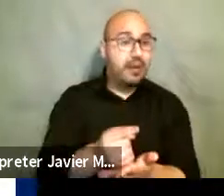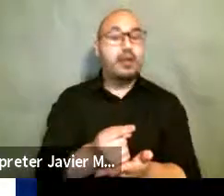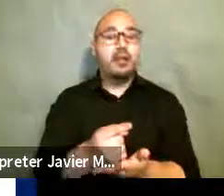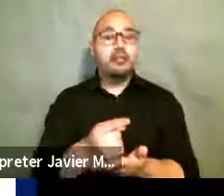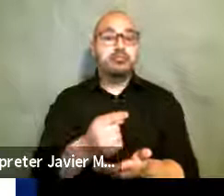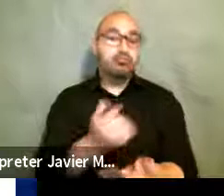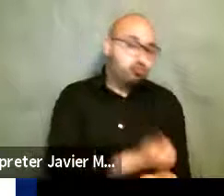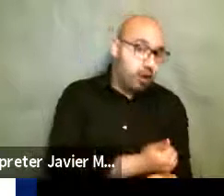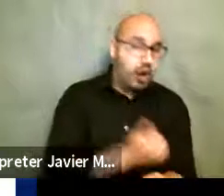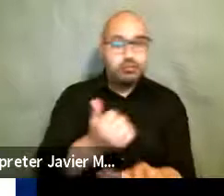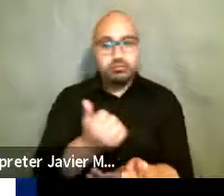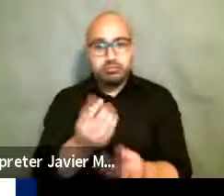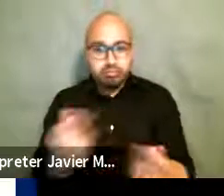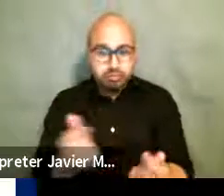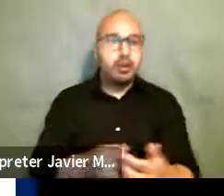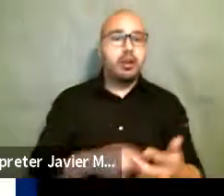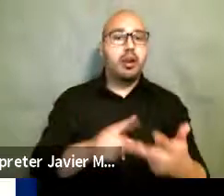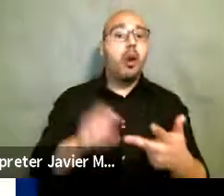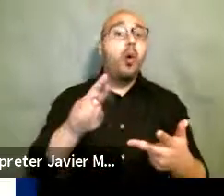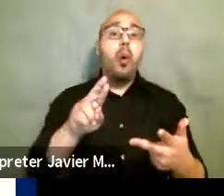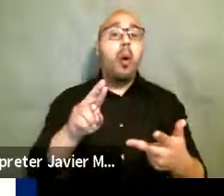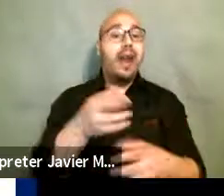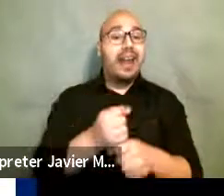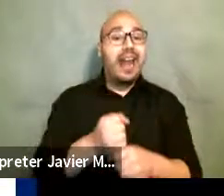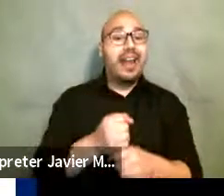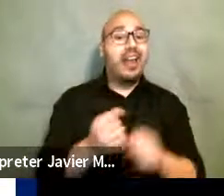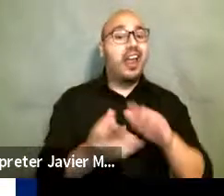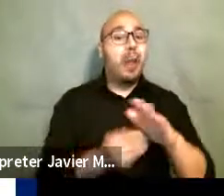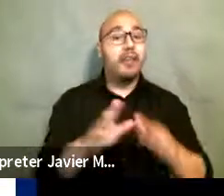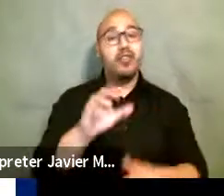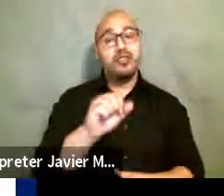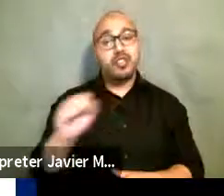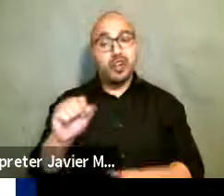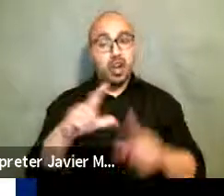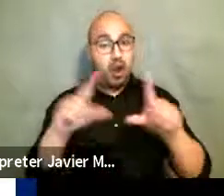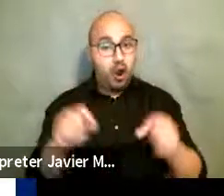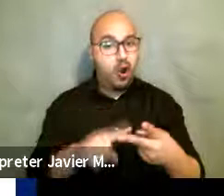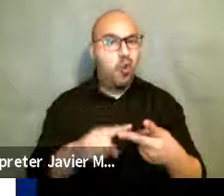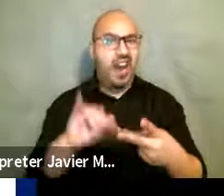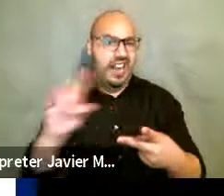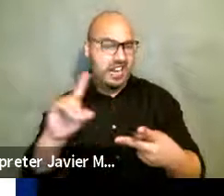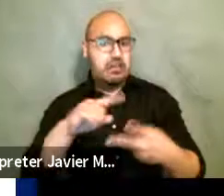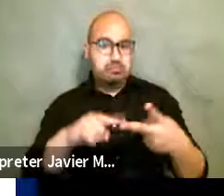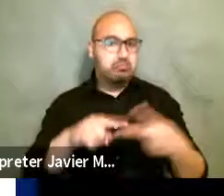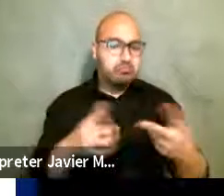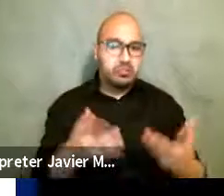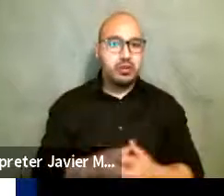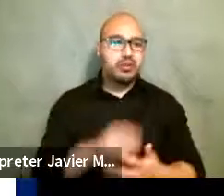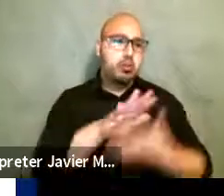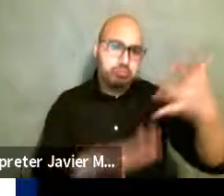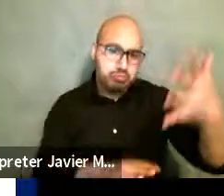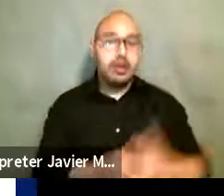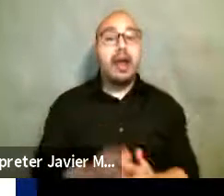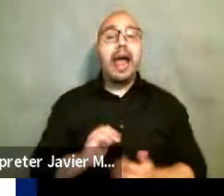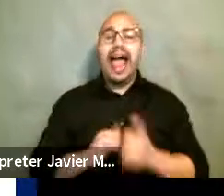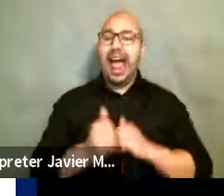getting your social security card or a copy of your ID, things you don't think about. The way that our volunteers can be